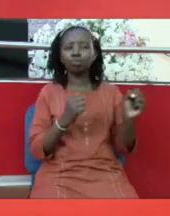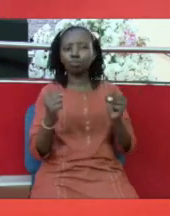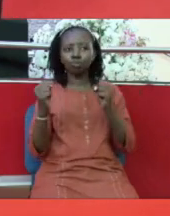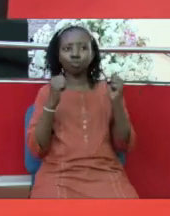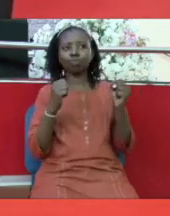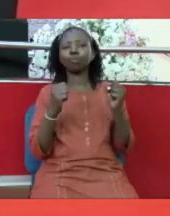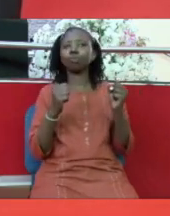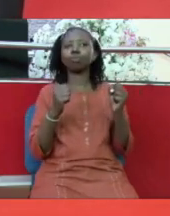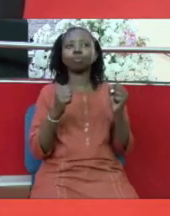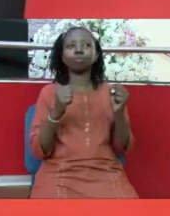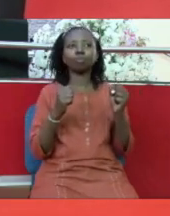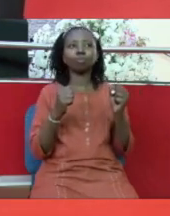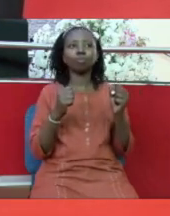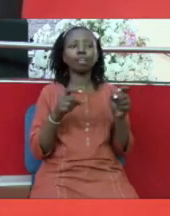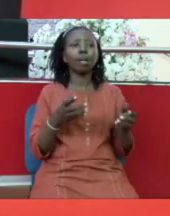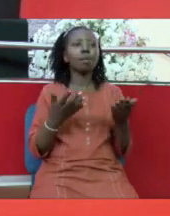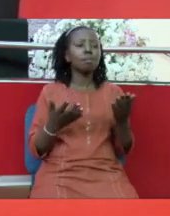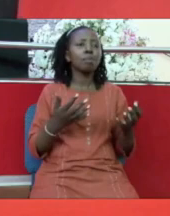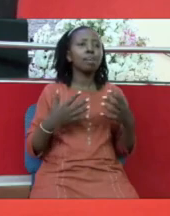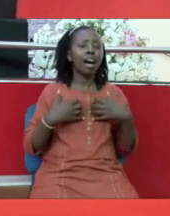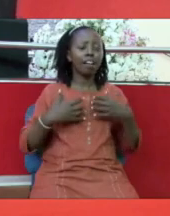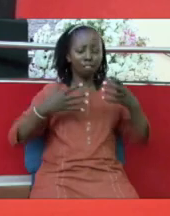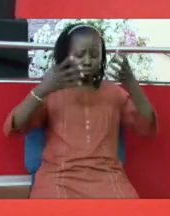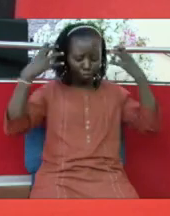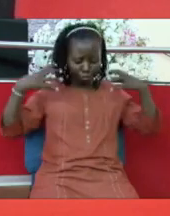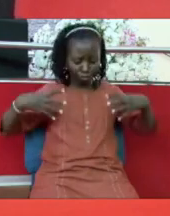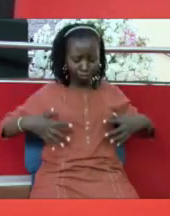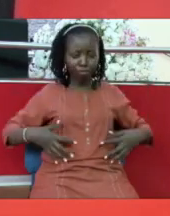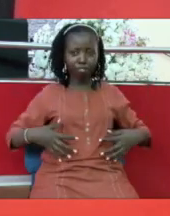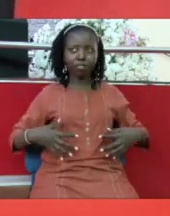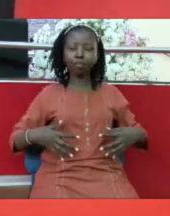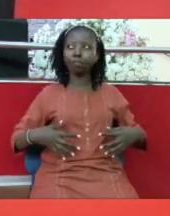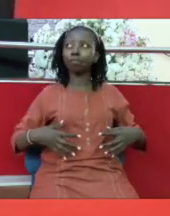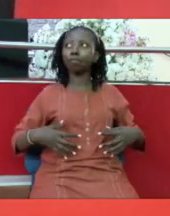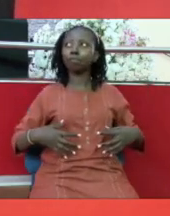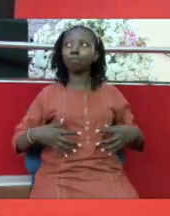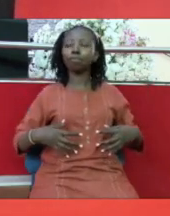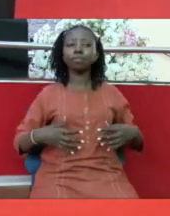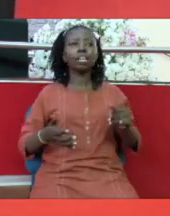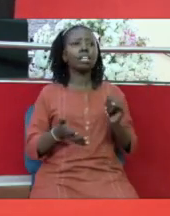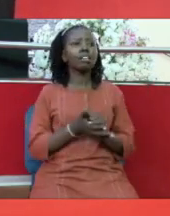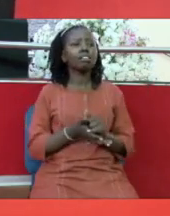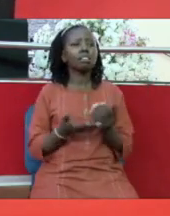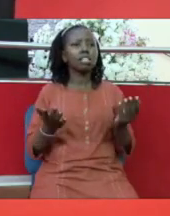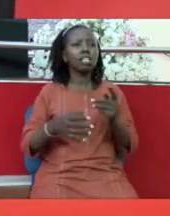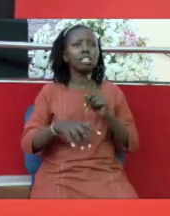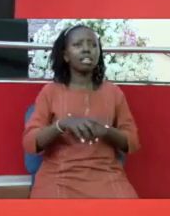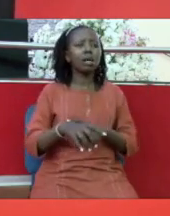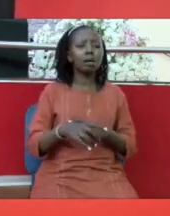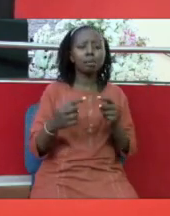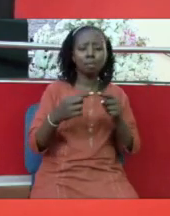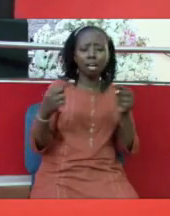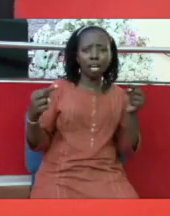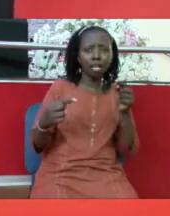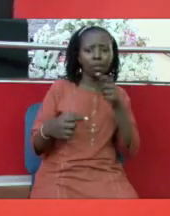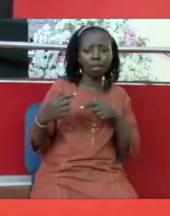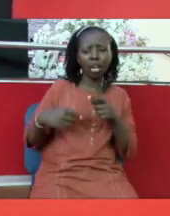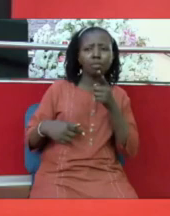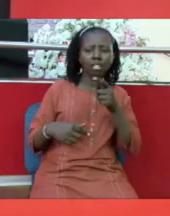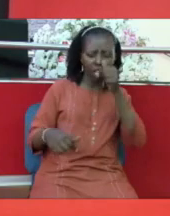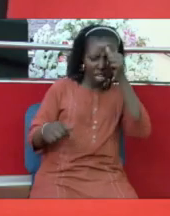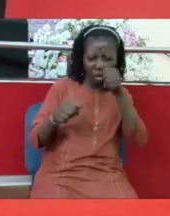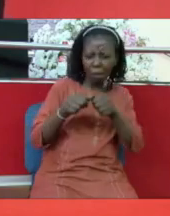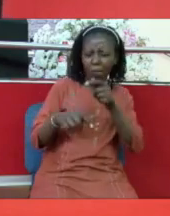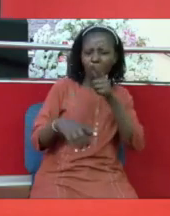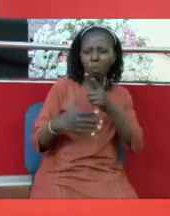are wearing a bulletproof vest. Ukiwa umevaa diri yako. That whenever the enemy comes and he says, "Oh, remember what you did several